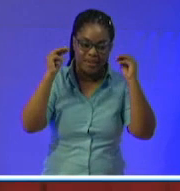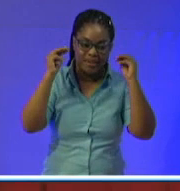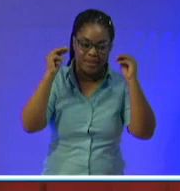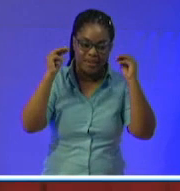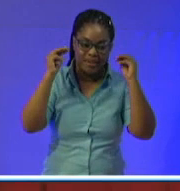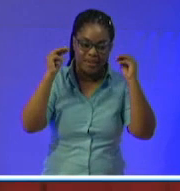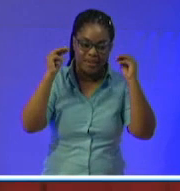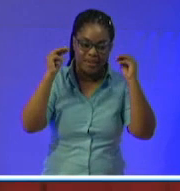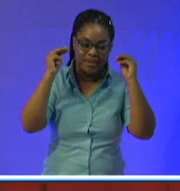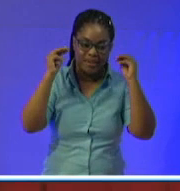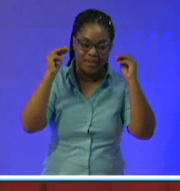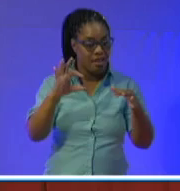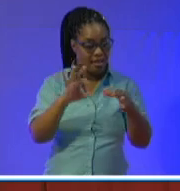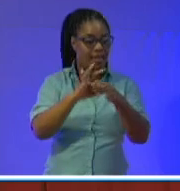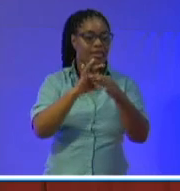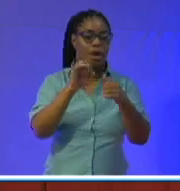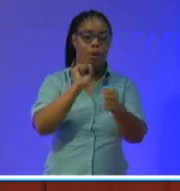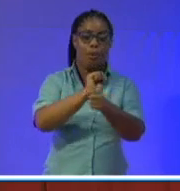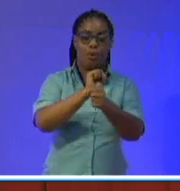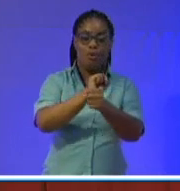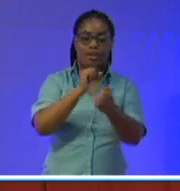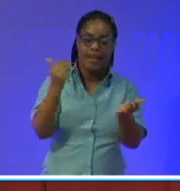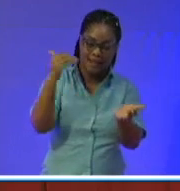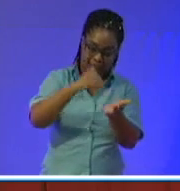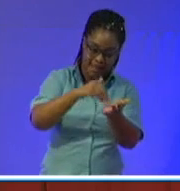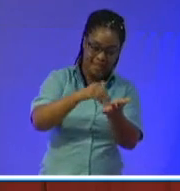media representatives. So we go to TV6.